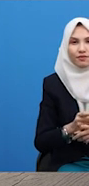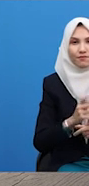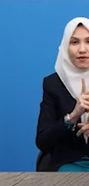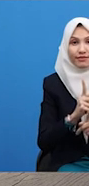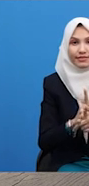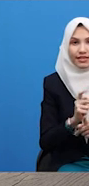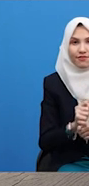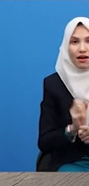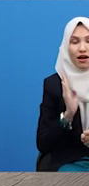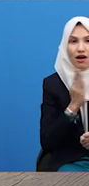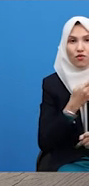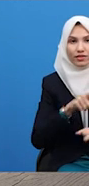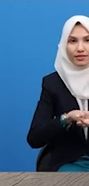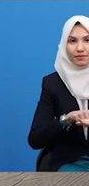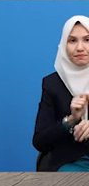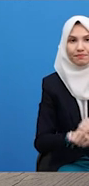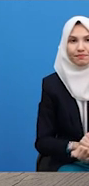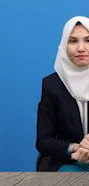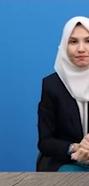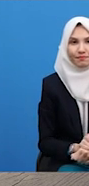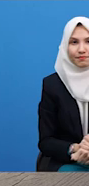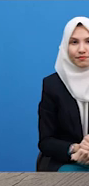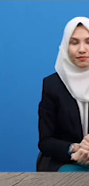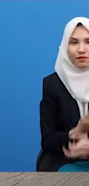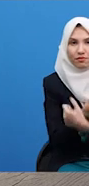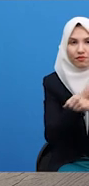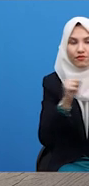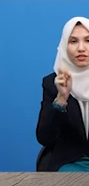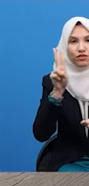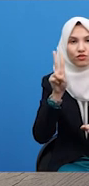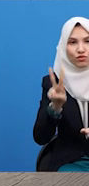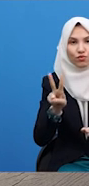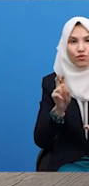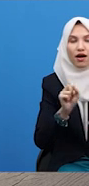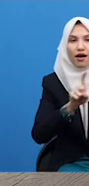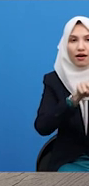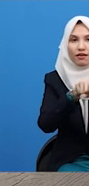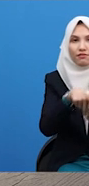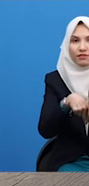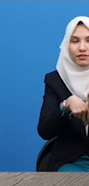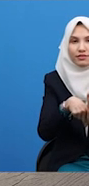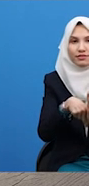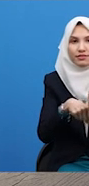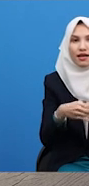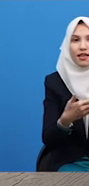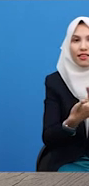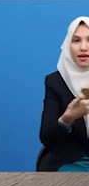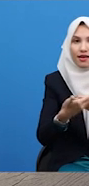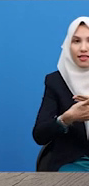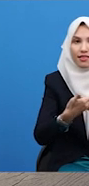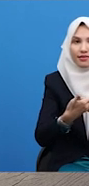Then you have to be ready 2 hours earlier at the airport, and it is not included the travel time